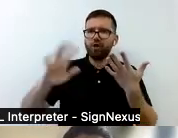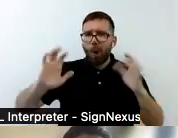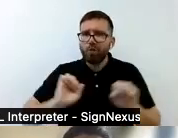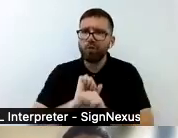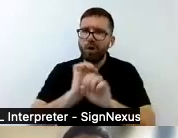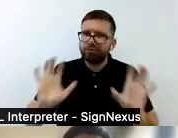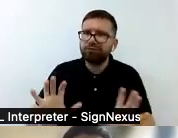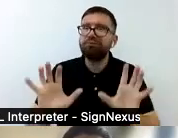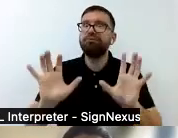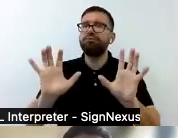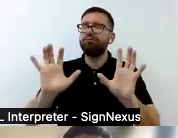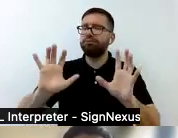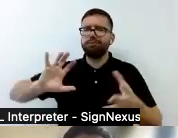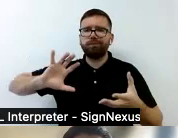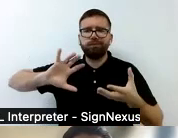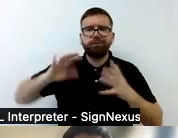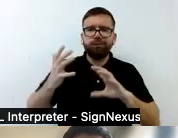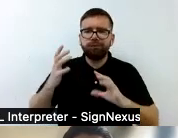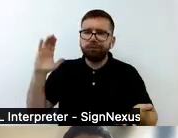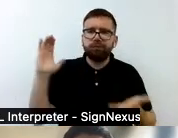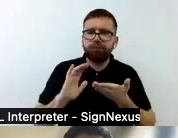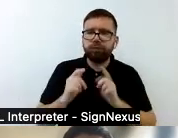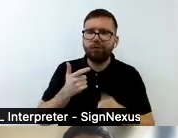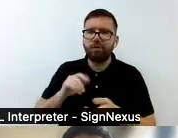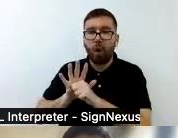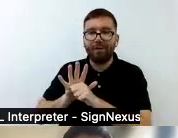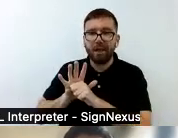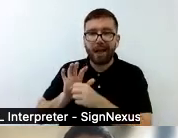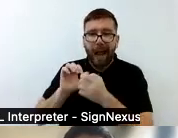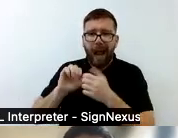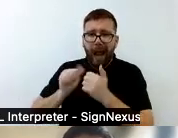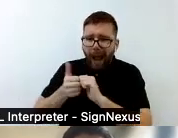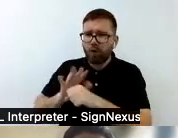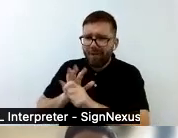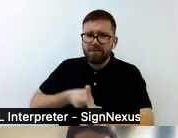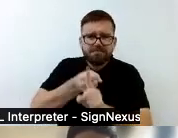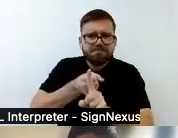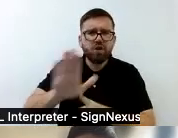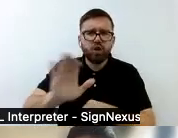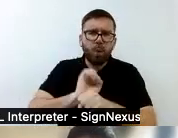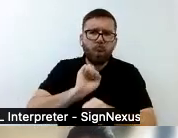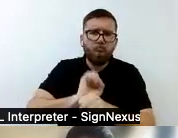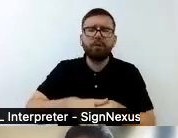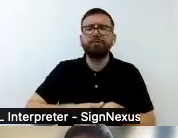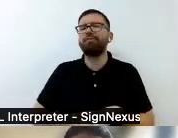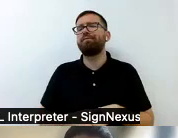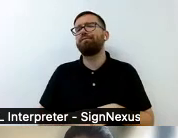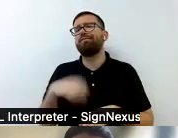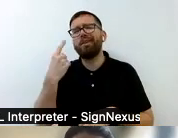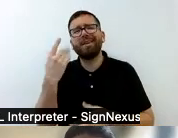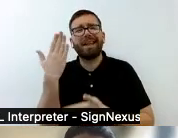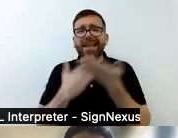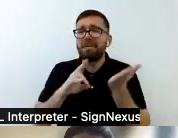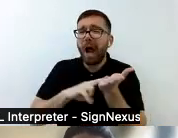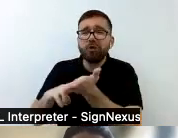result of COVID-19. And we understand that perhaps at this time in the pandemic, you may not be dealing with canceled contracts, but